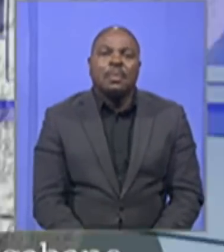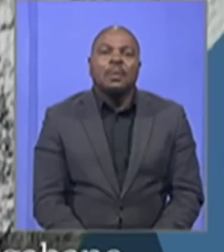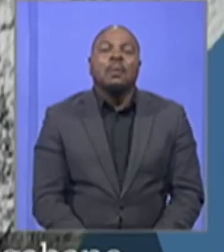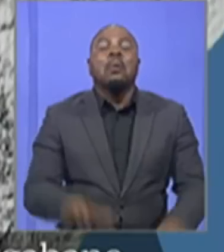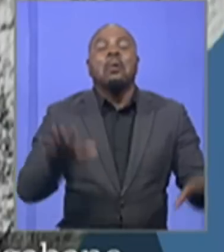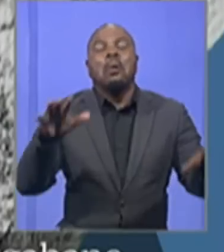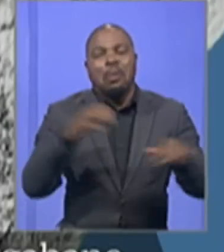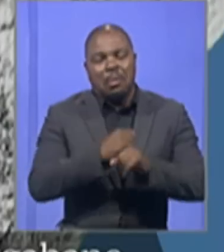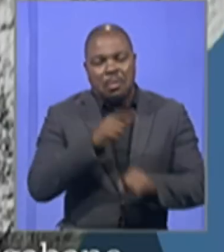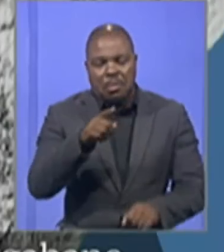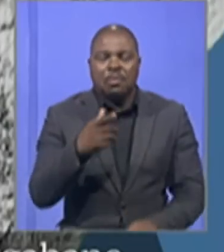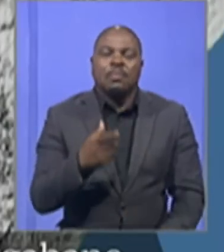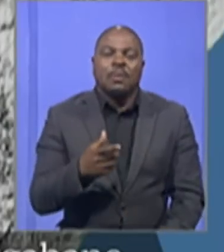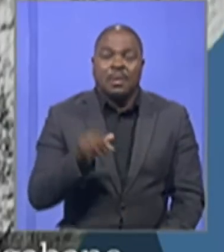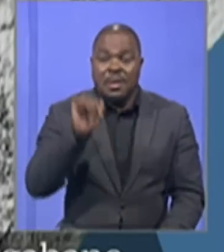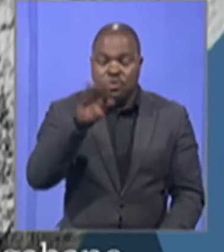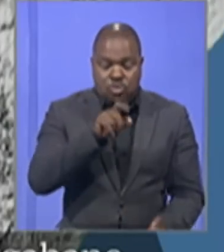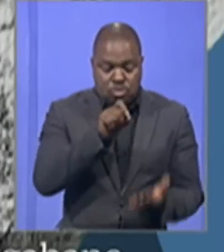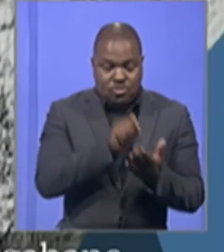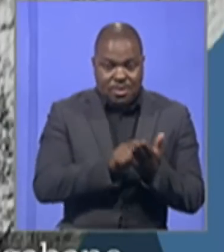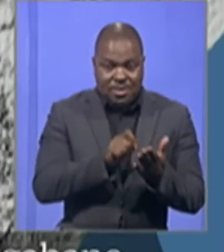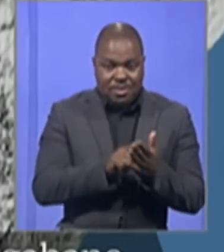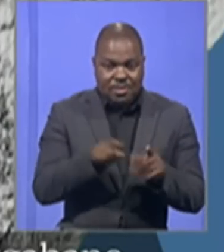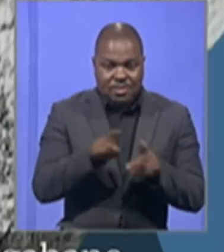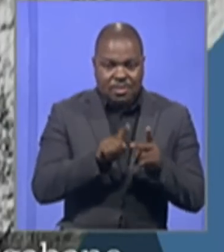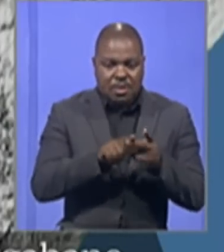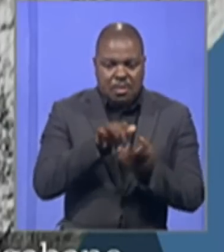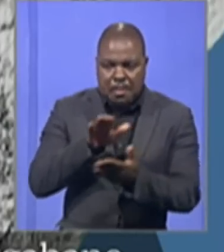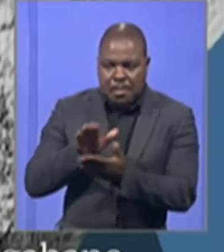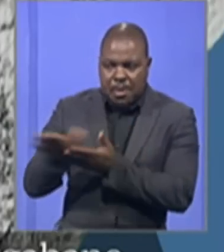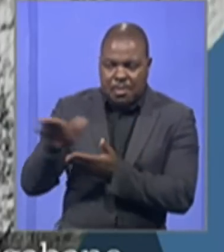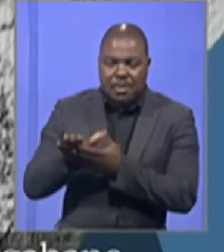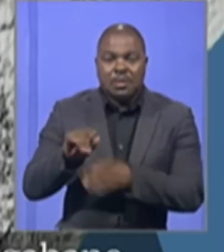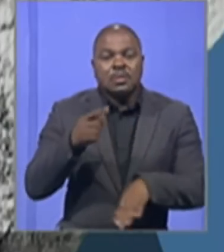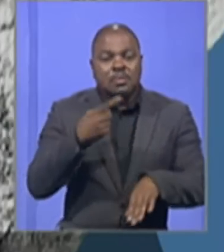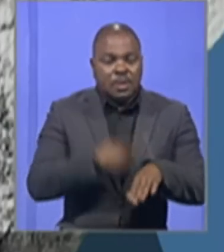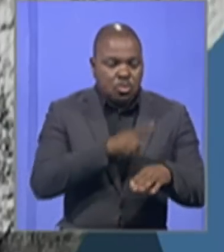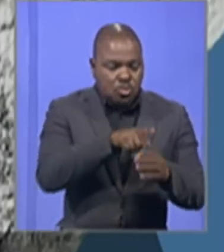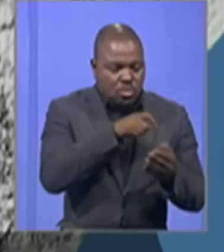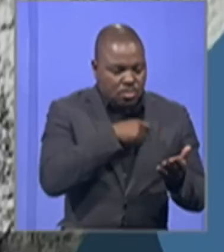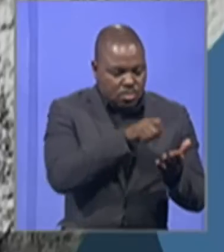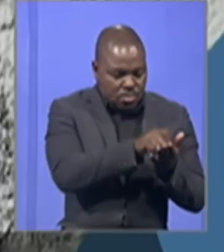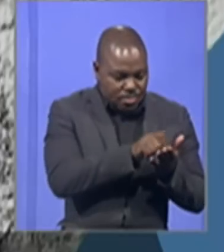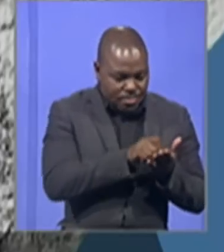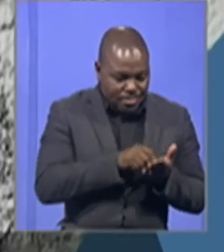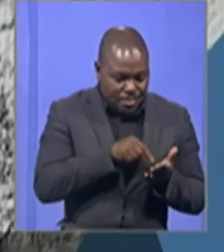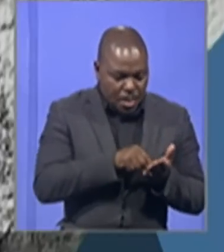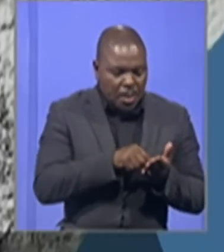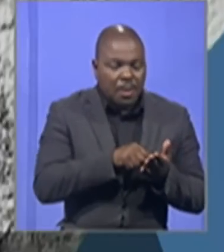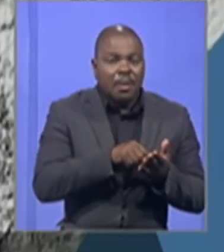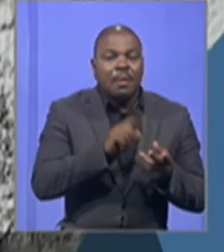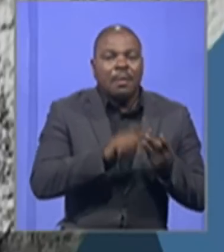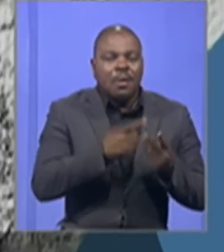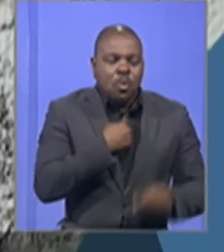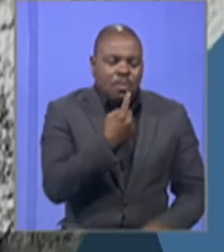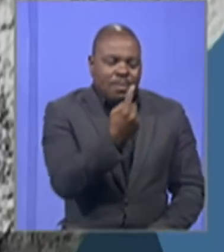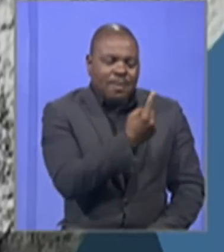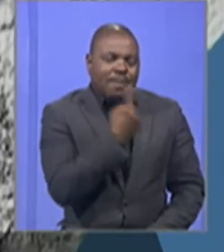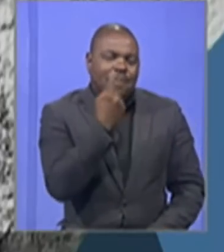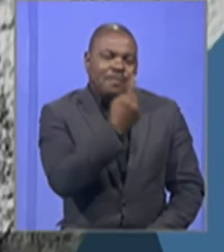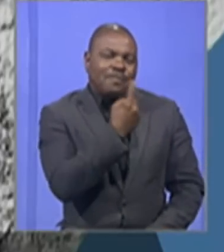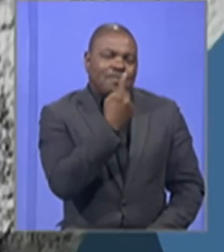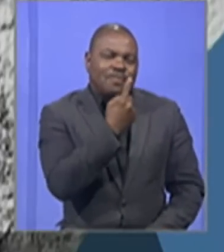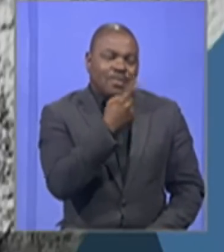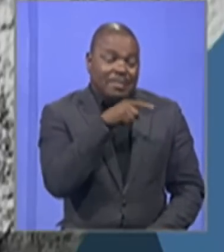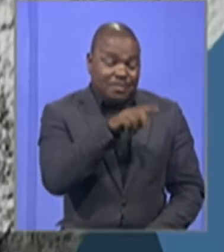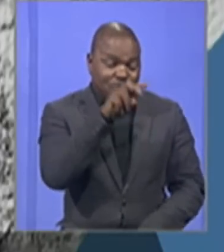Diphephetso wa tswa ha o le bongodi o ngola ka pebile o phatlalatsa nako o ngolang ka yona ke nako o iphumanang o le mong ka yona ke nako e batlang